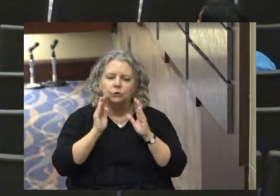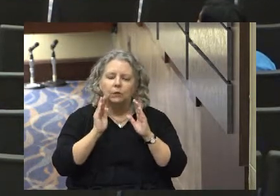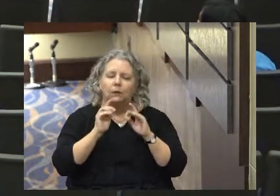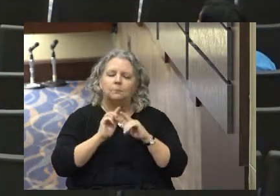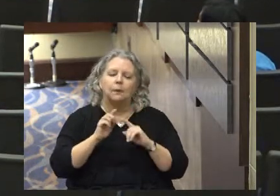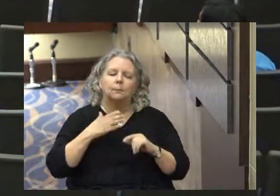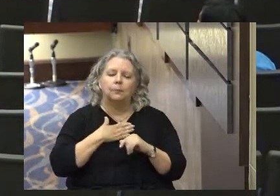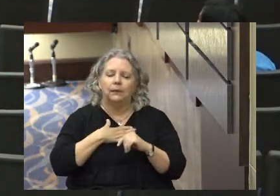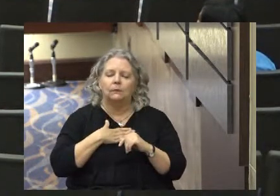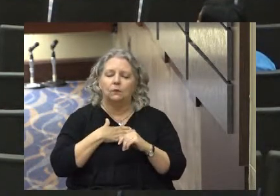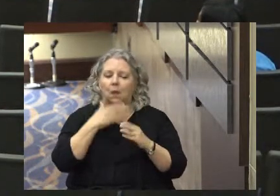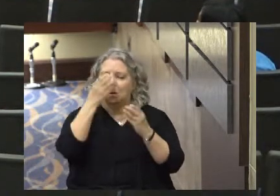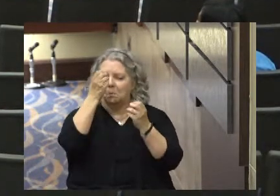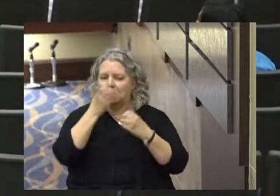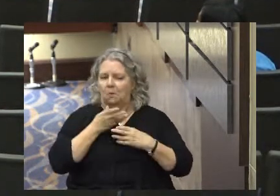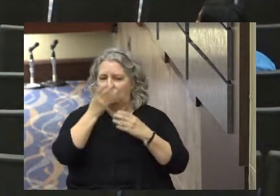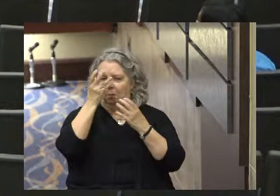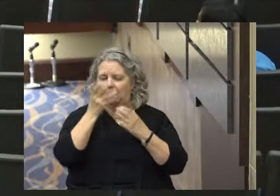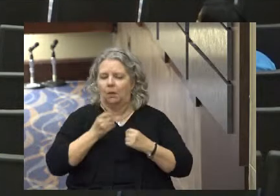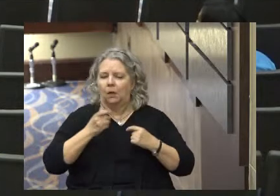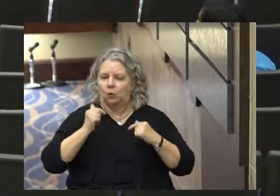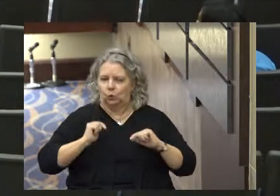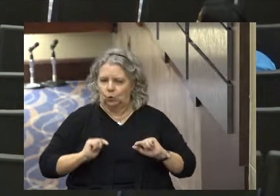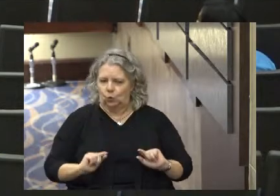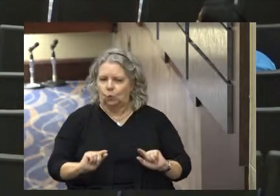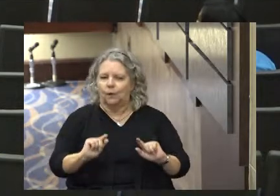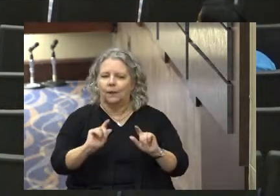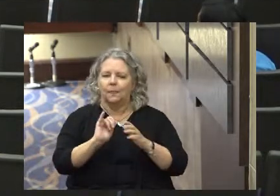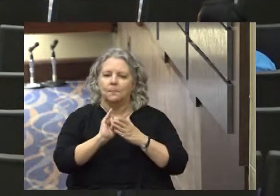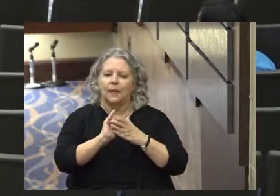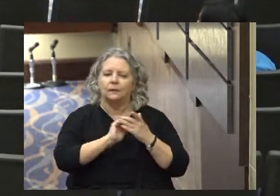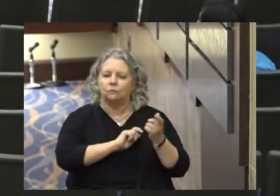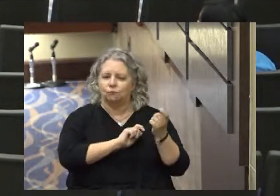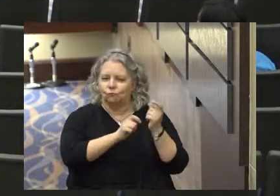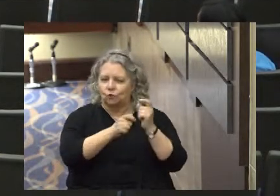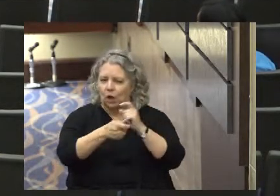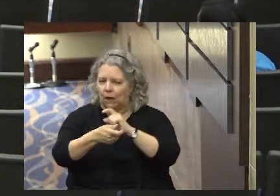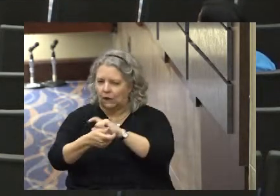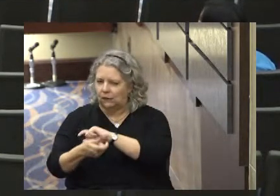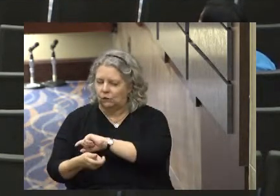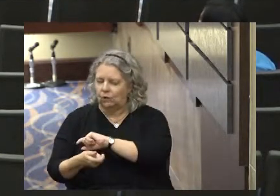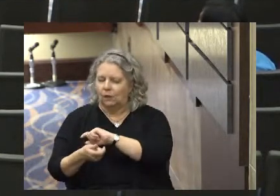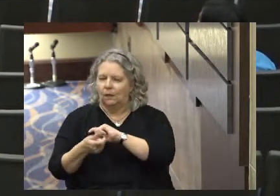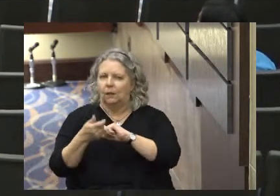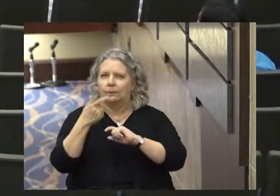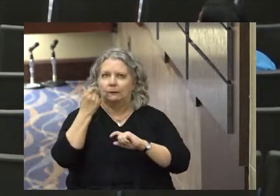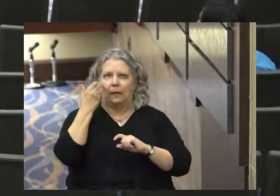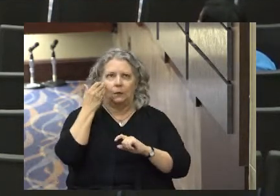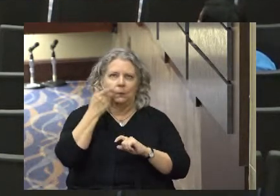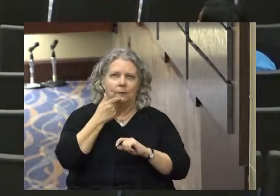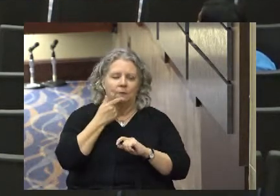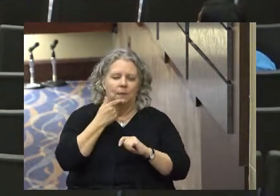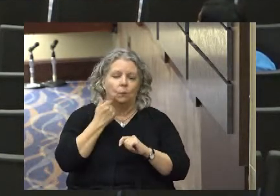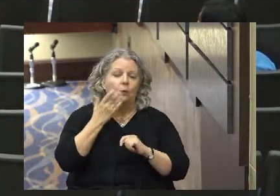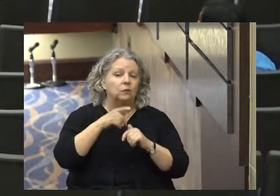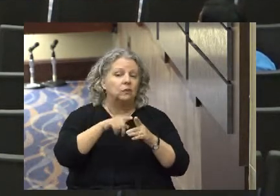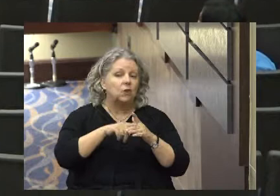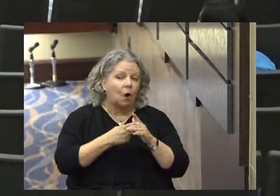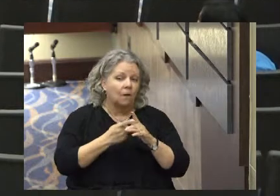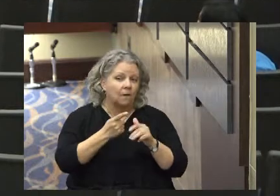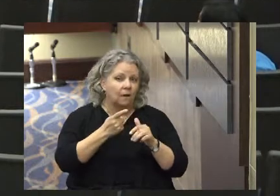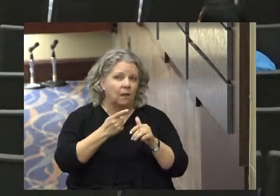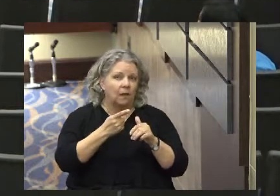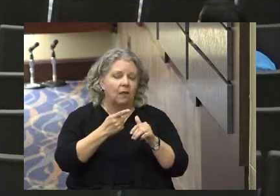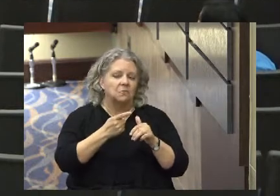informed in the transition of how they're doing the move out, because I know they said the first of the year is when it would really get started. So just keep